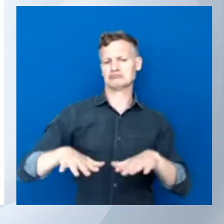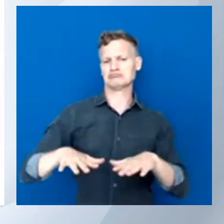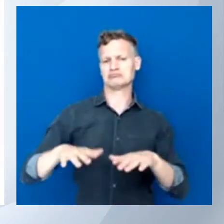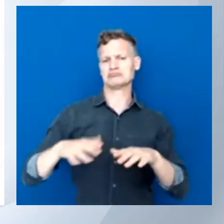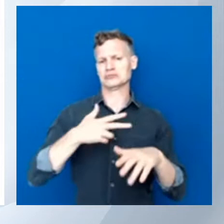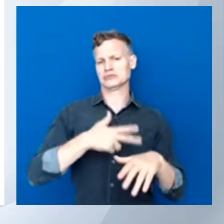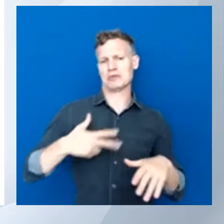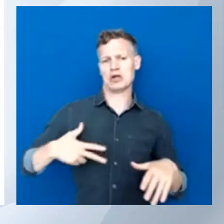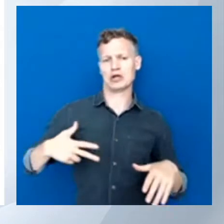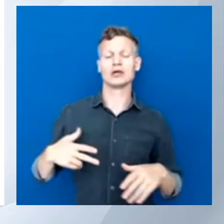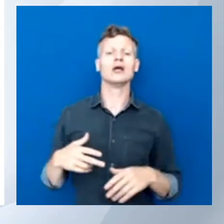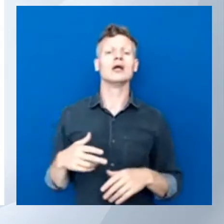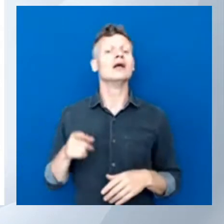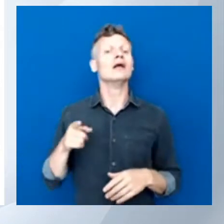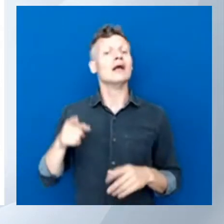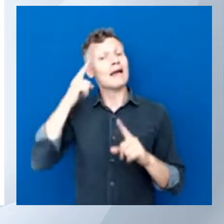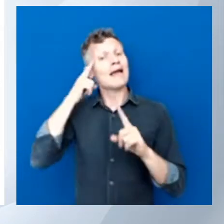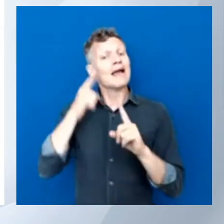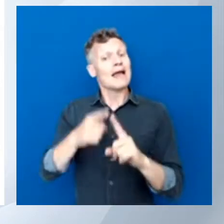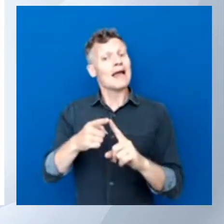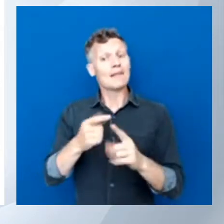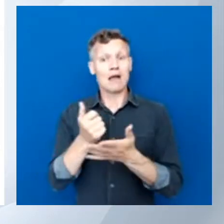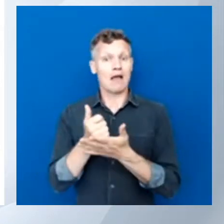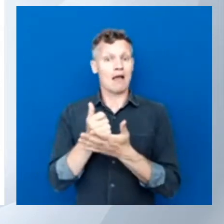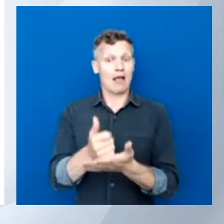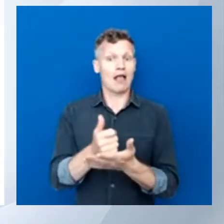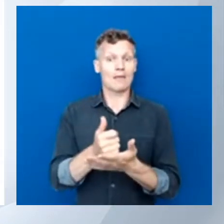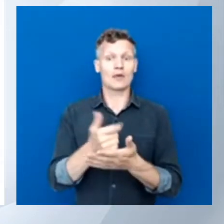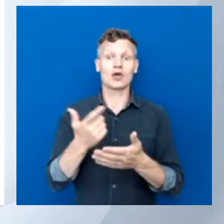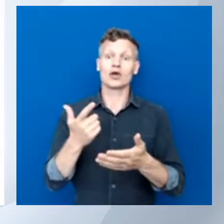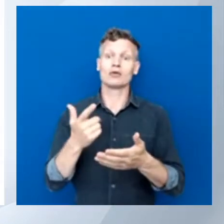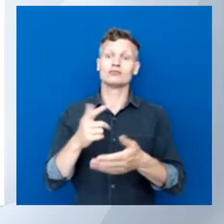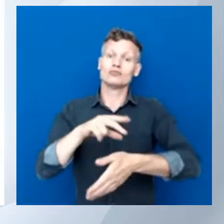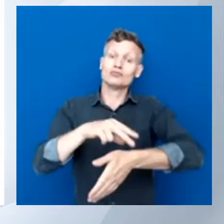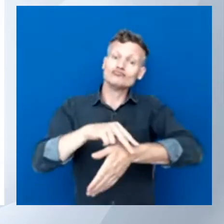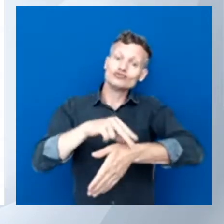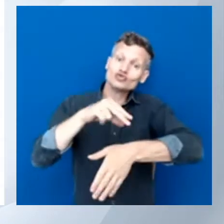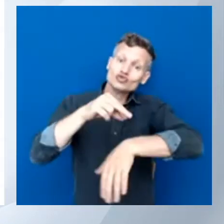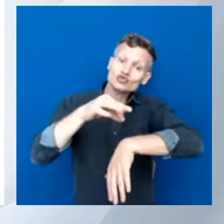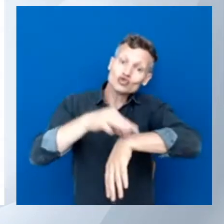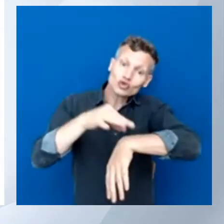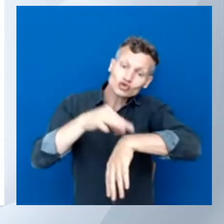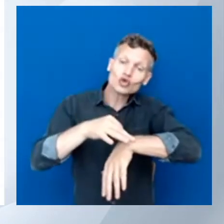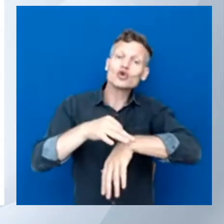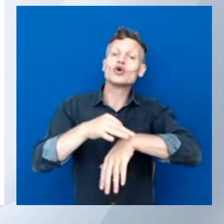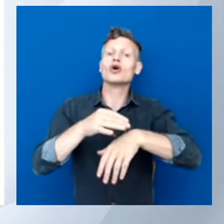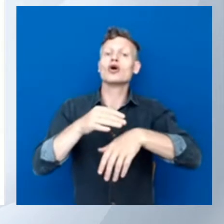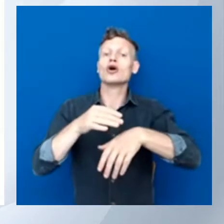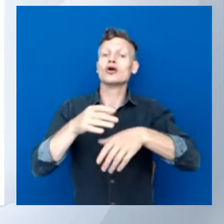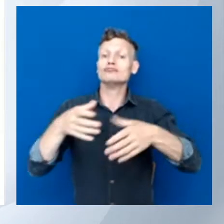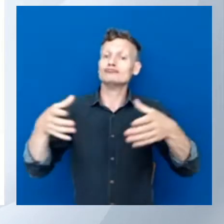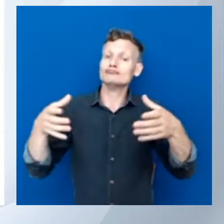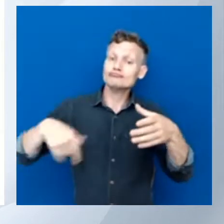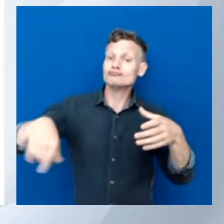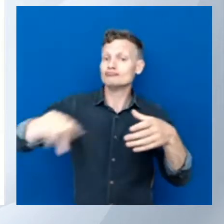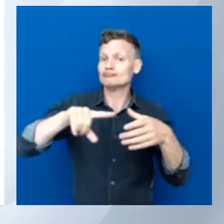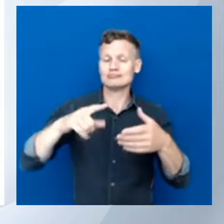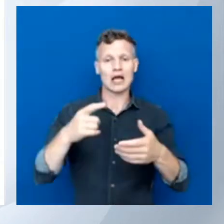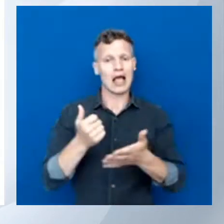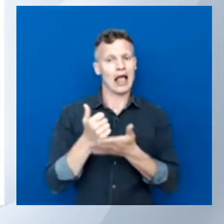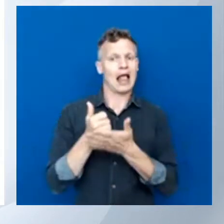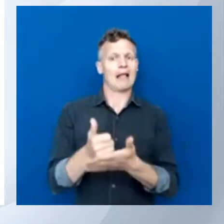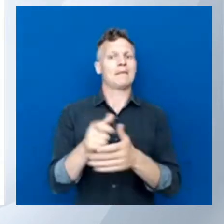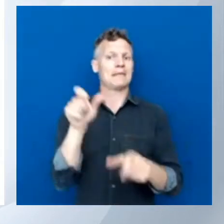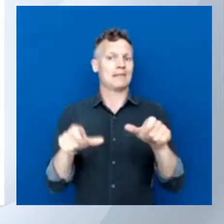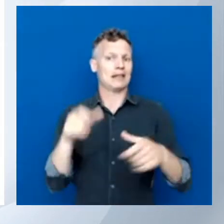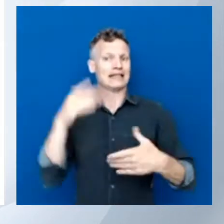saving lives all around the world. So if you want to reach out to me, you are welcome to write me an email. You can find me